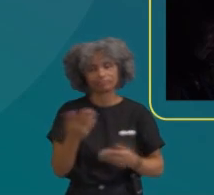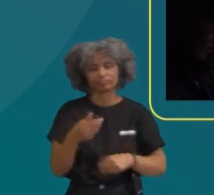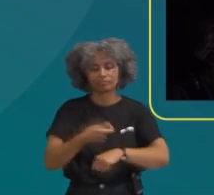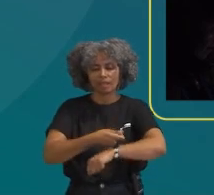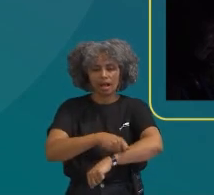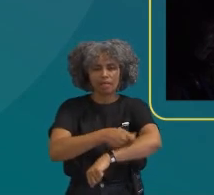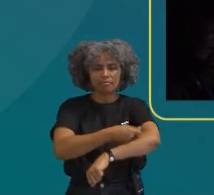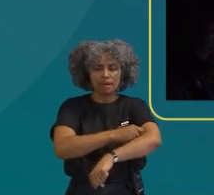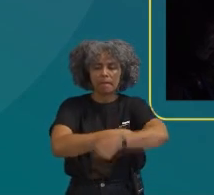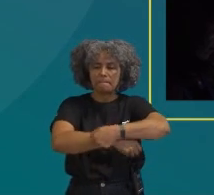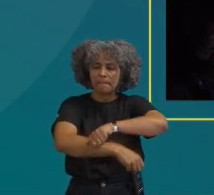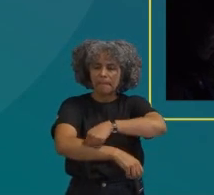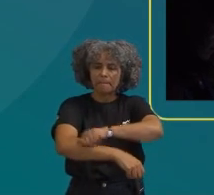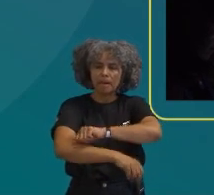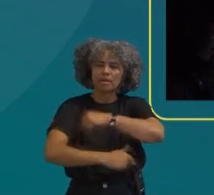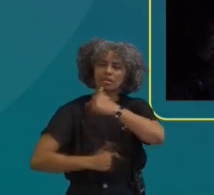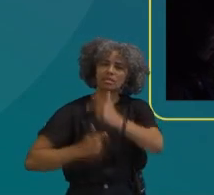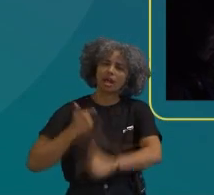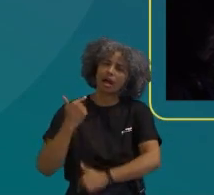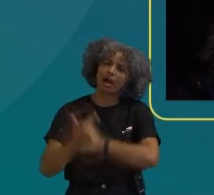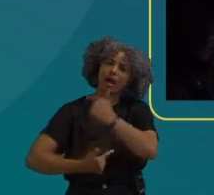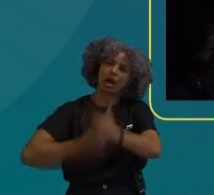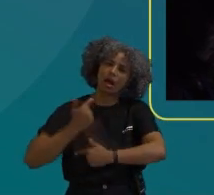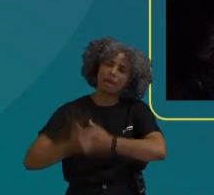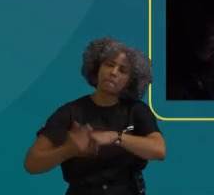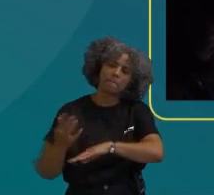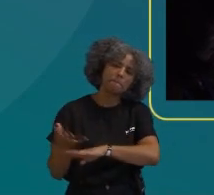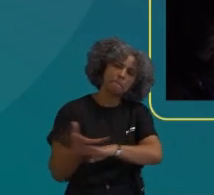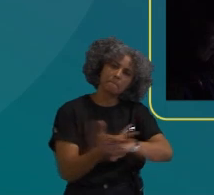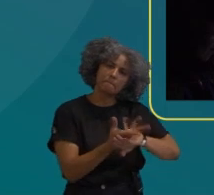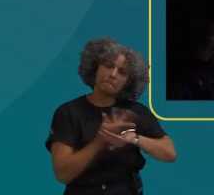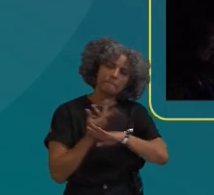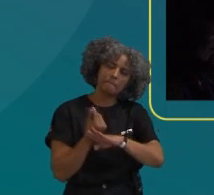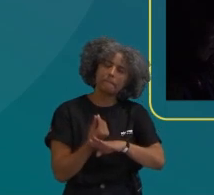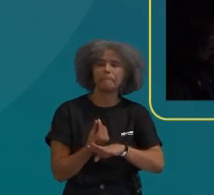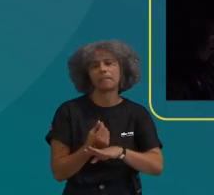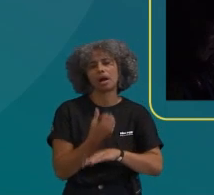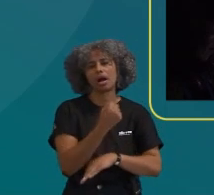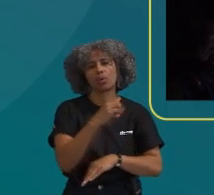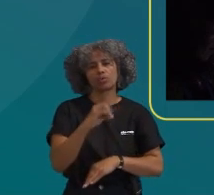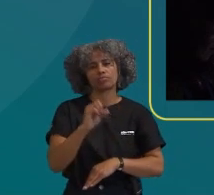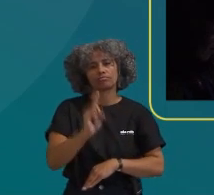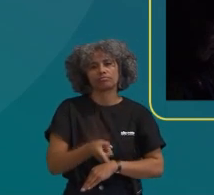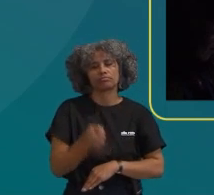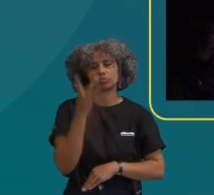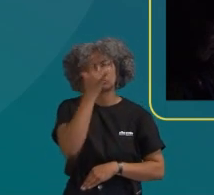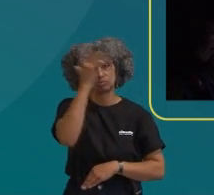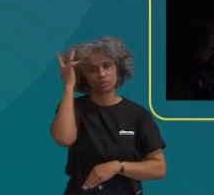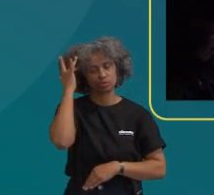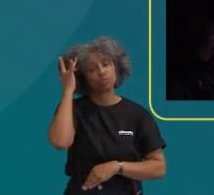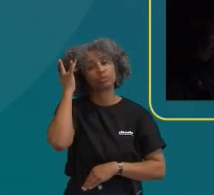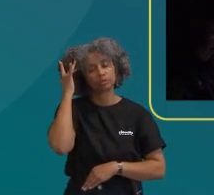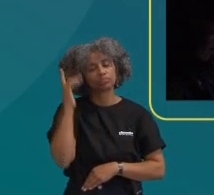80,000 people working in cutting-edge industries such as game